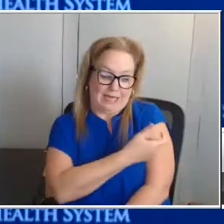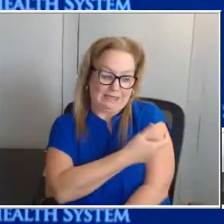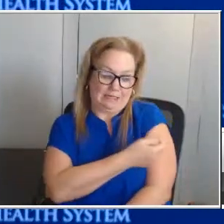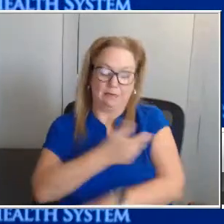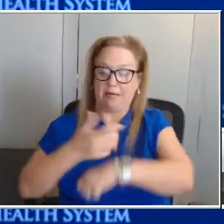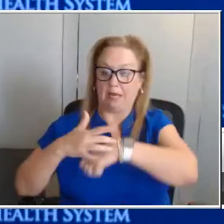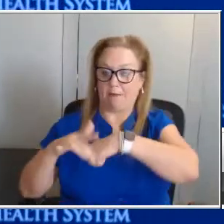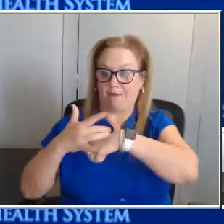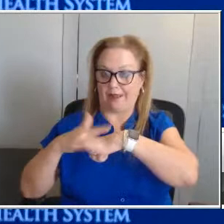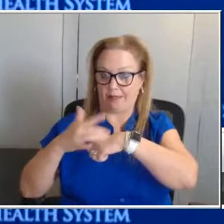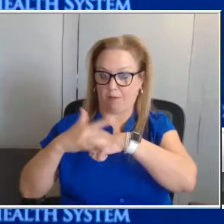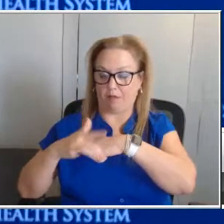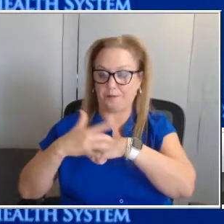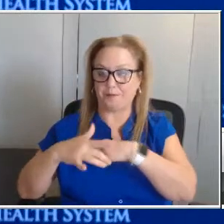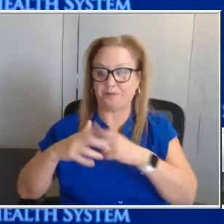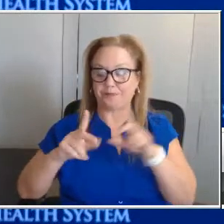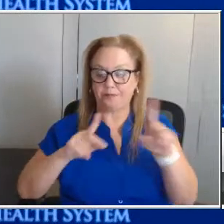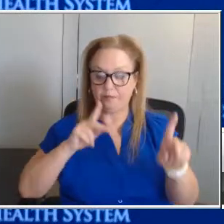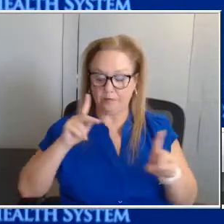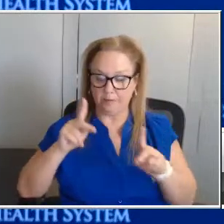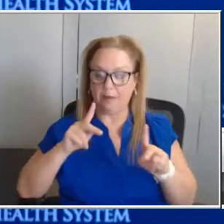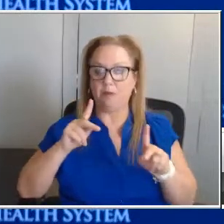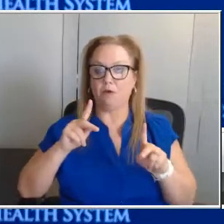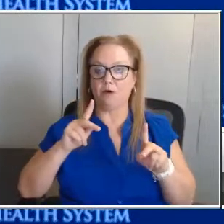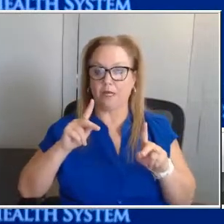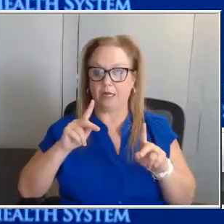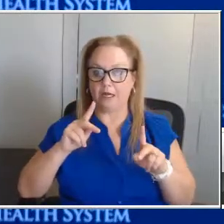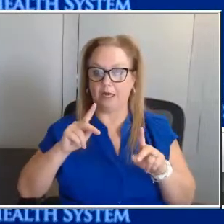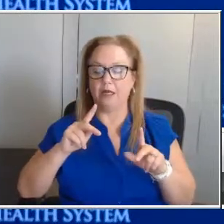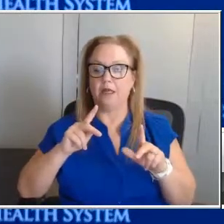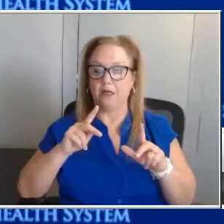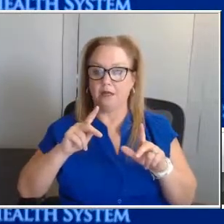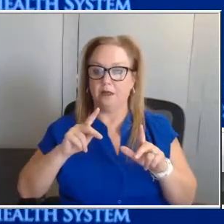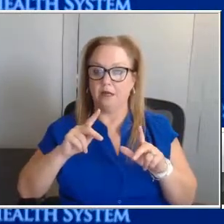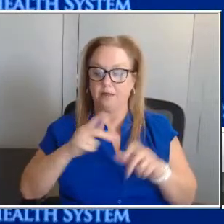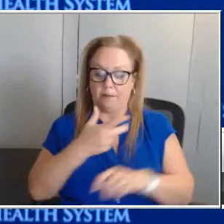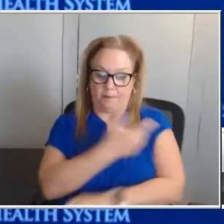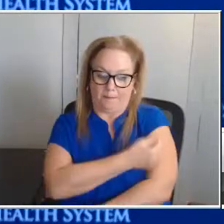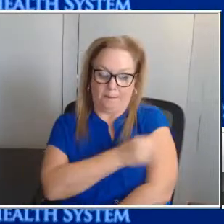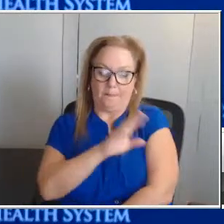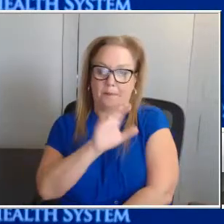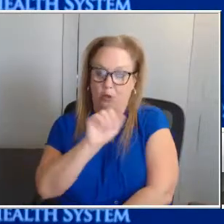available, people were getting their primary series, were getting their booster. Once